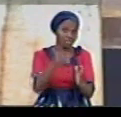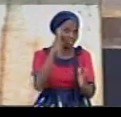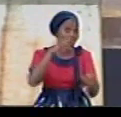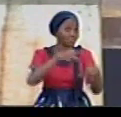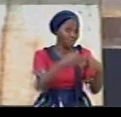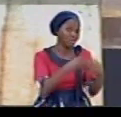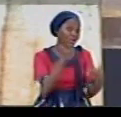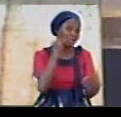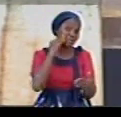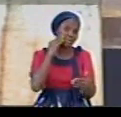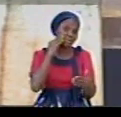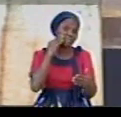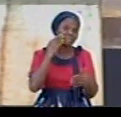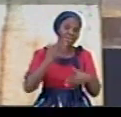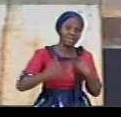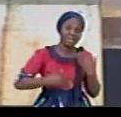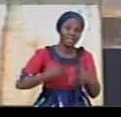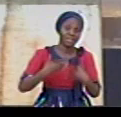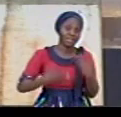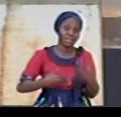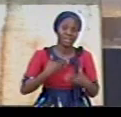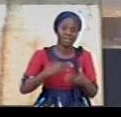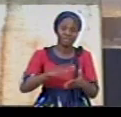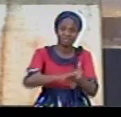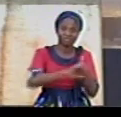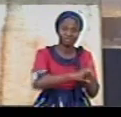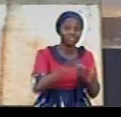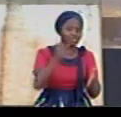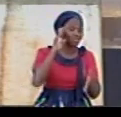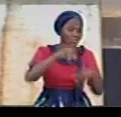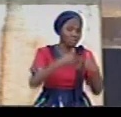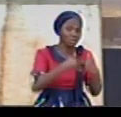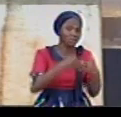celebrating. You go back rejoicing.